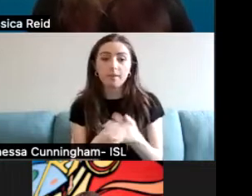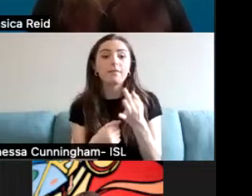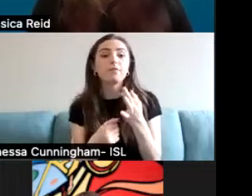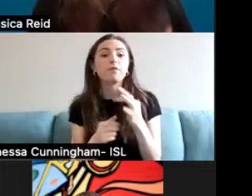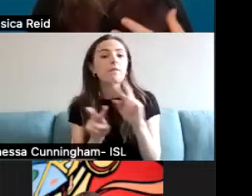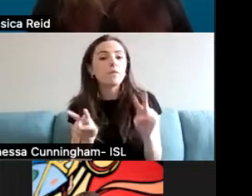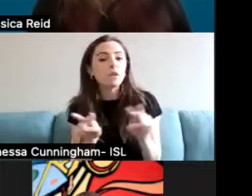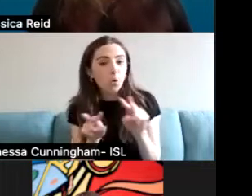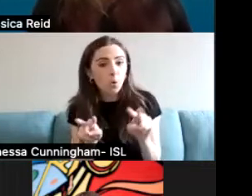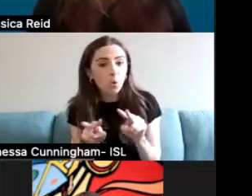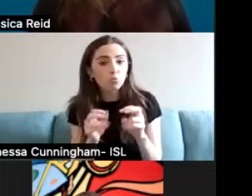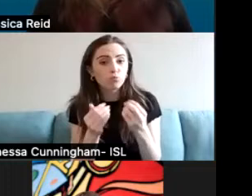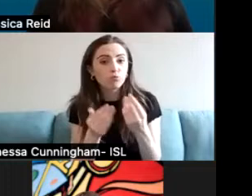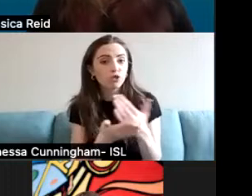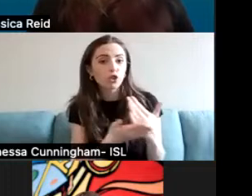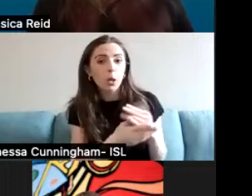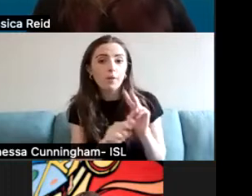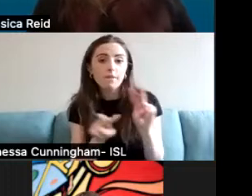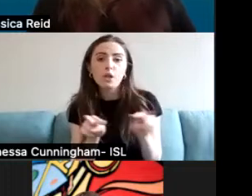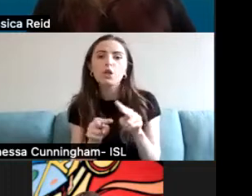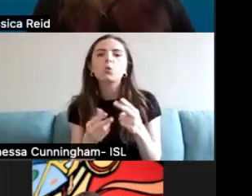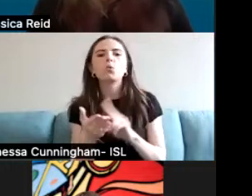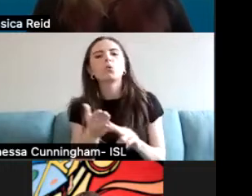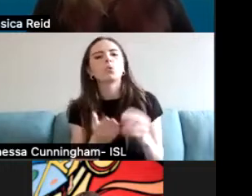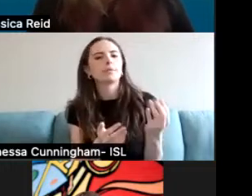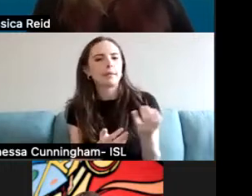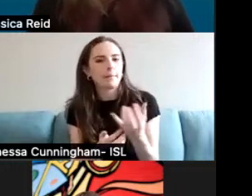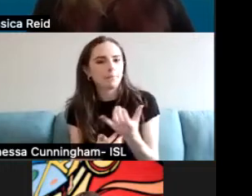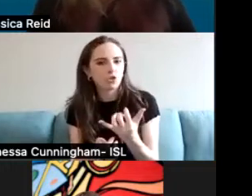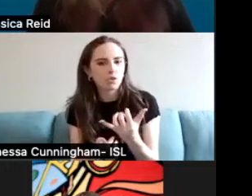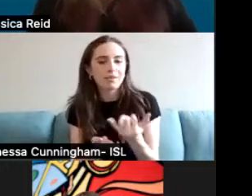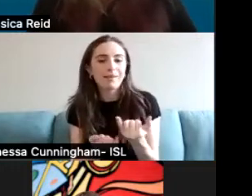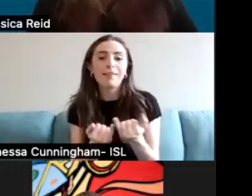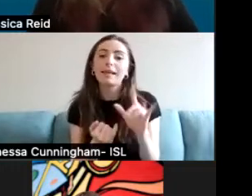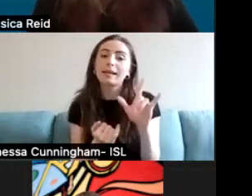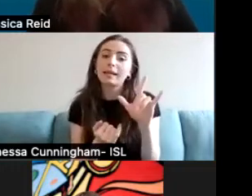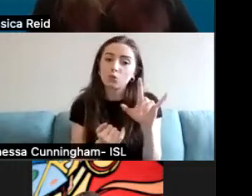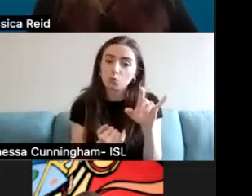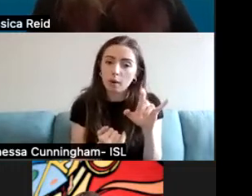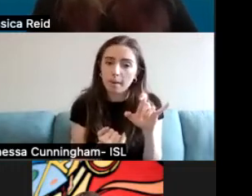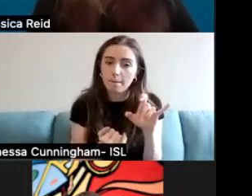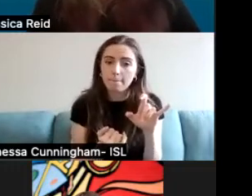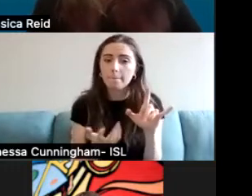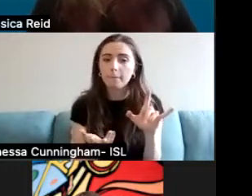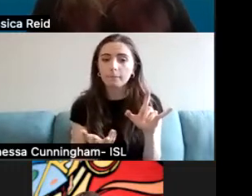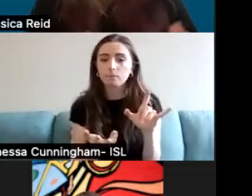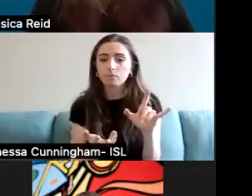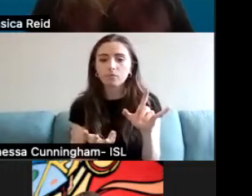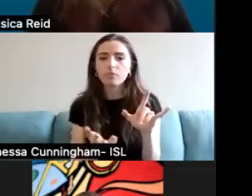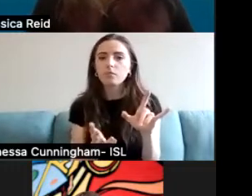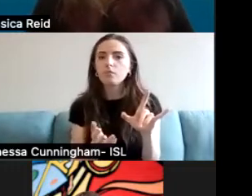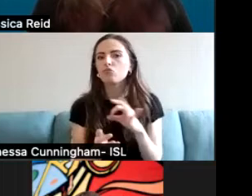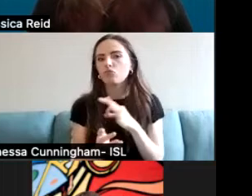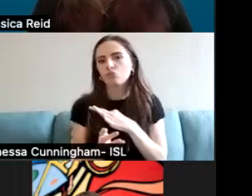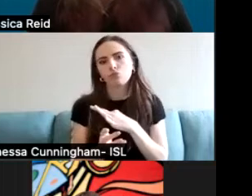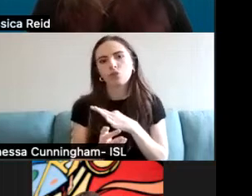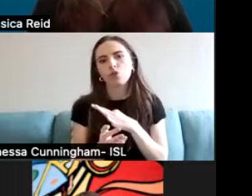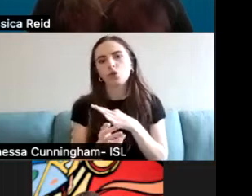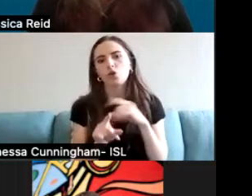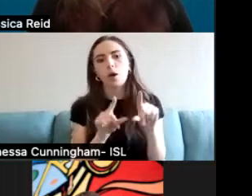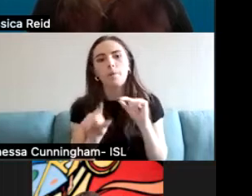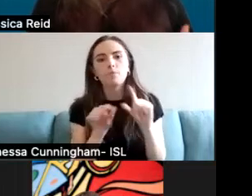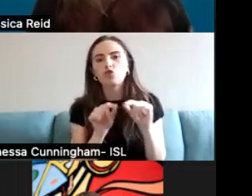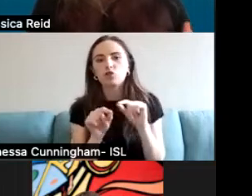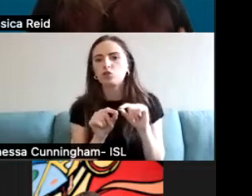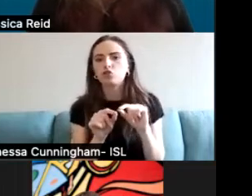again, a lot of your social media platforms, especially like Instagram, really good options for adding captions